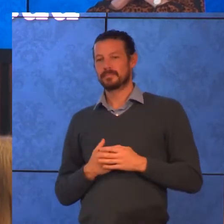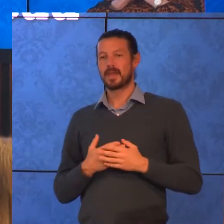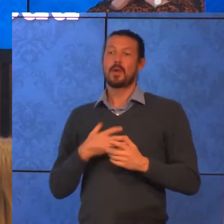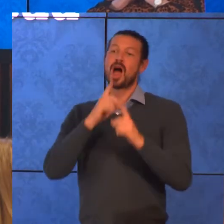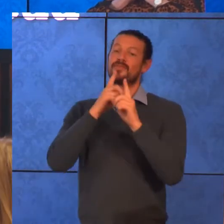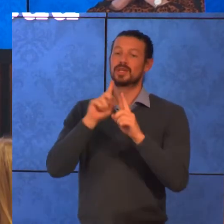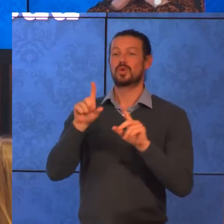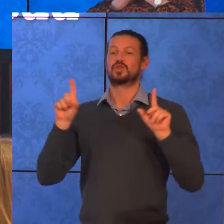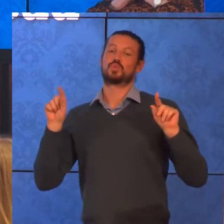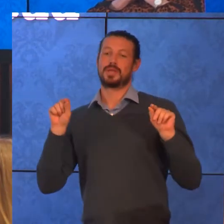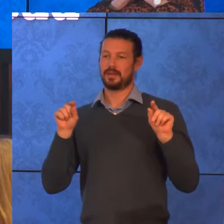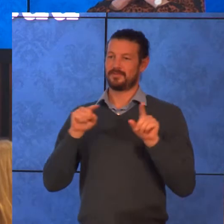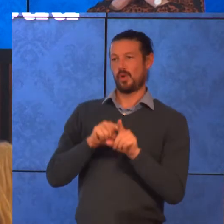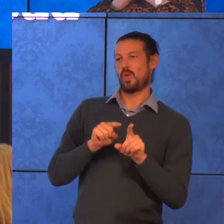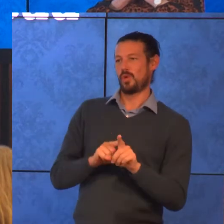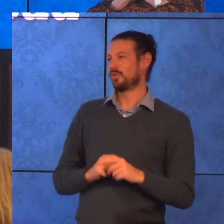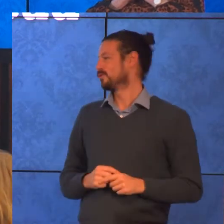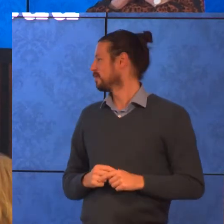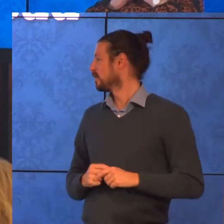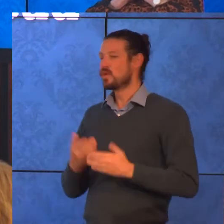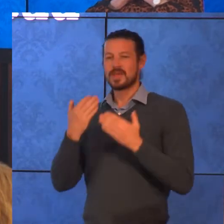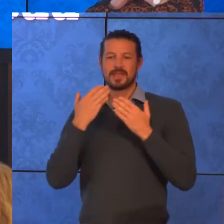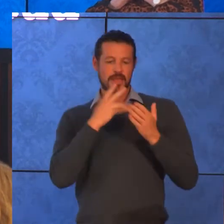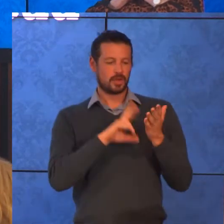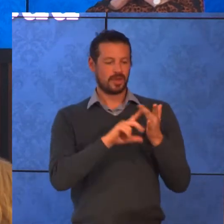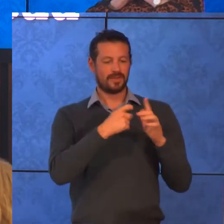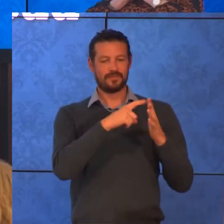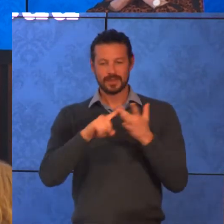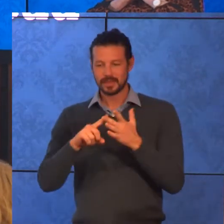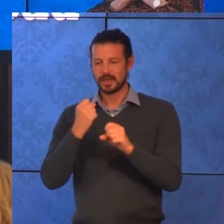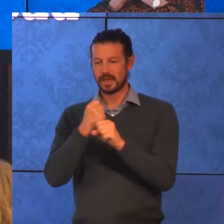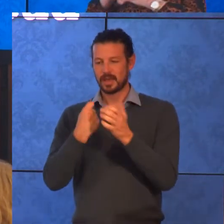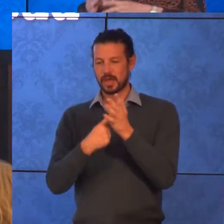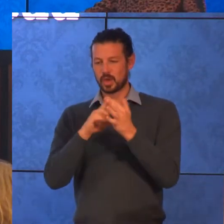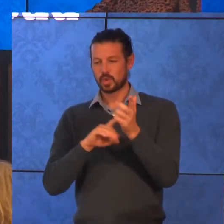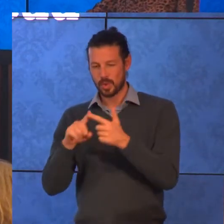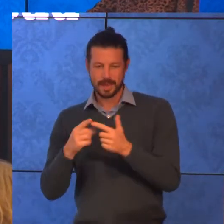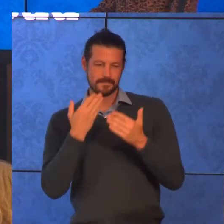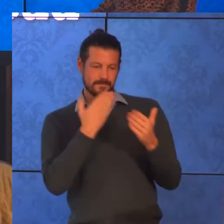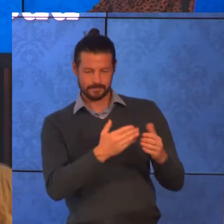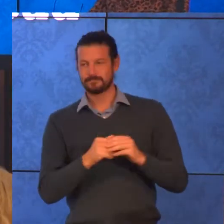Twitter, never tweet. Thank you, Vicki. Thank you, Graeme, so much for coming and giving your time.